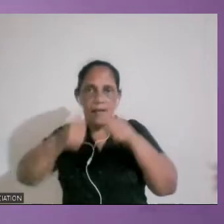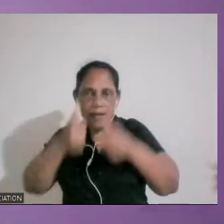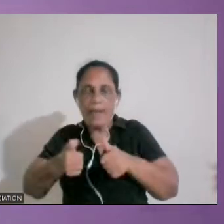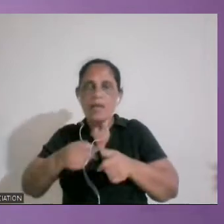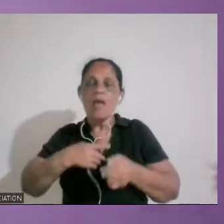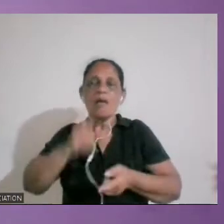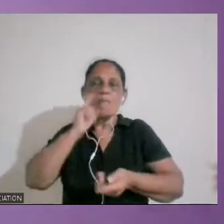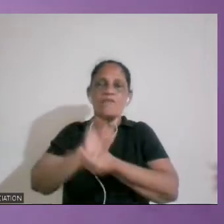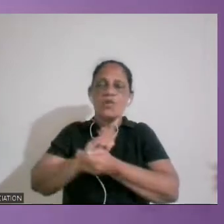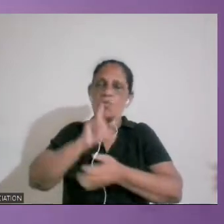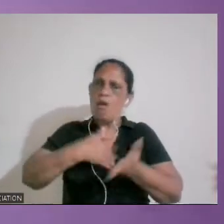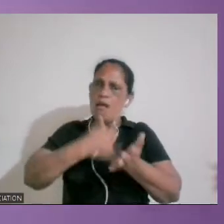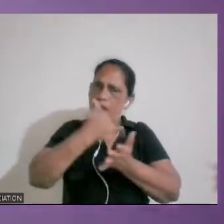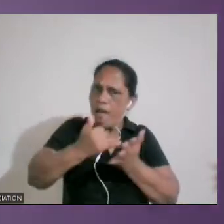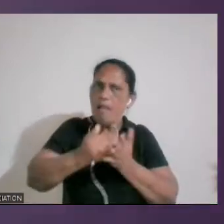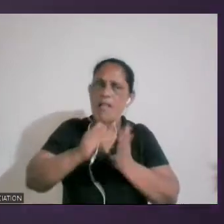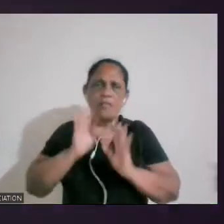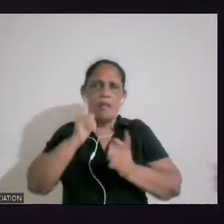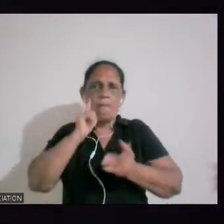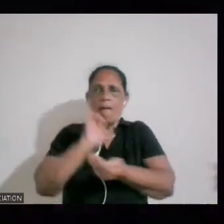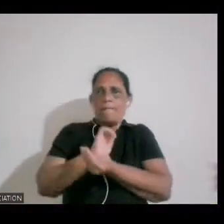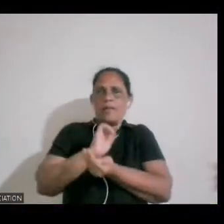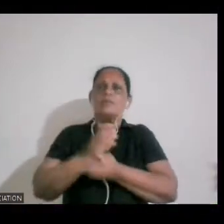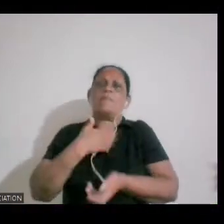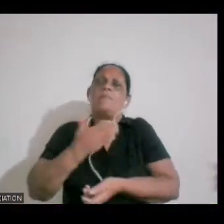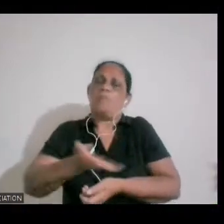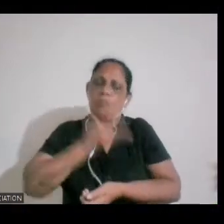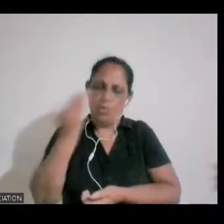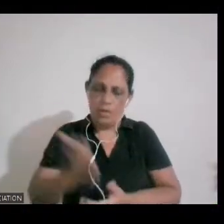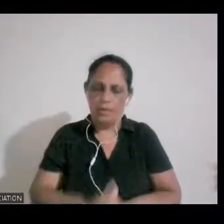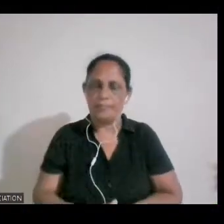unprotected sex if you're intending not to get pregnant.